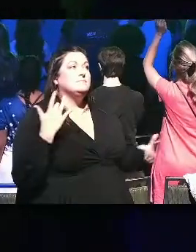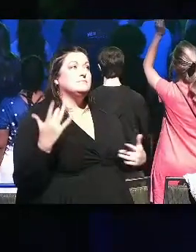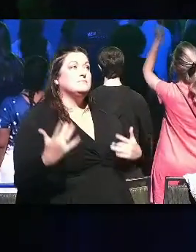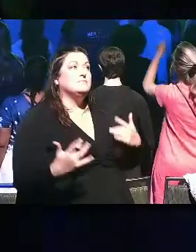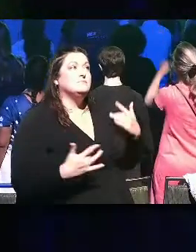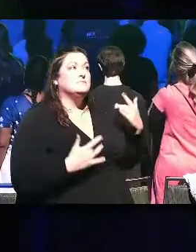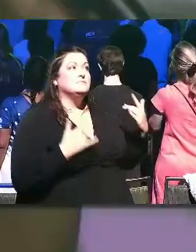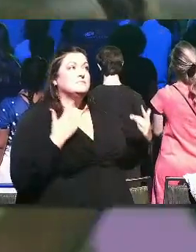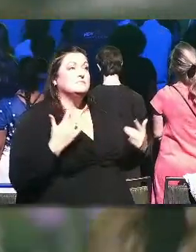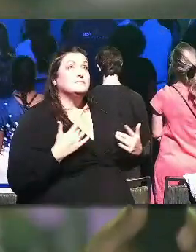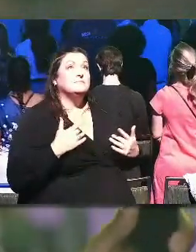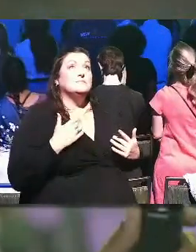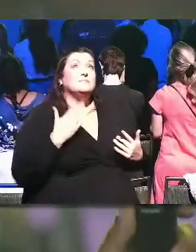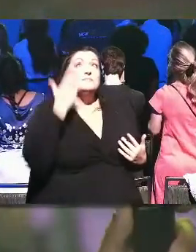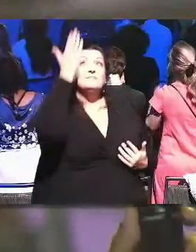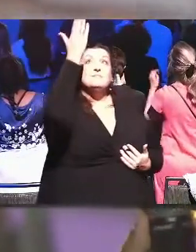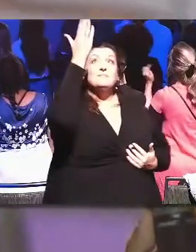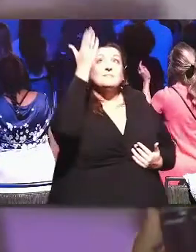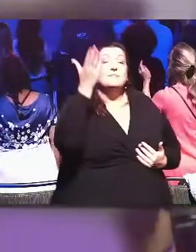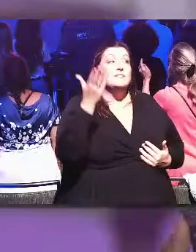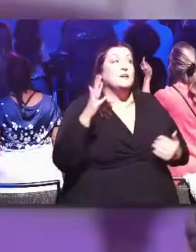church.